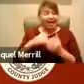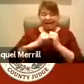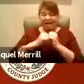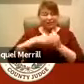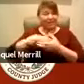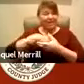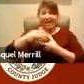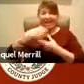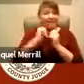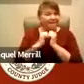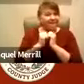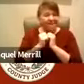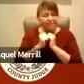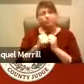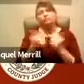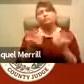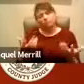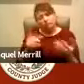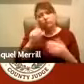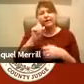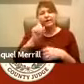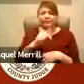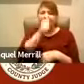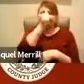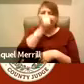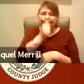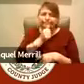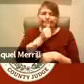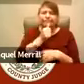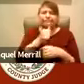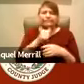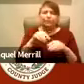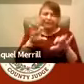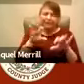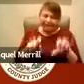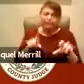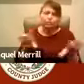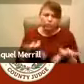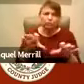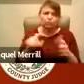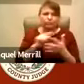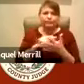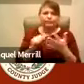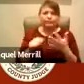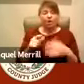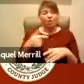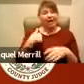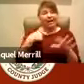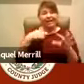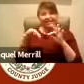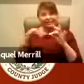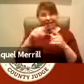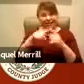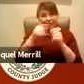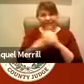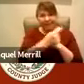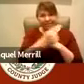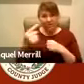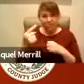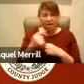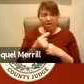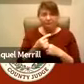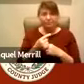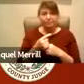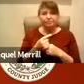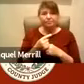things is that we have to take the necessary action. What I have told everyone